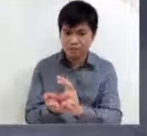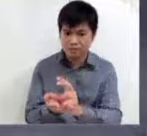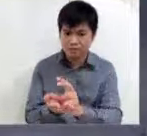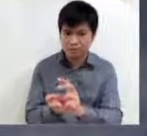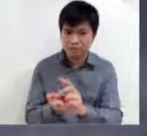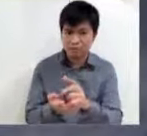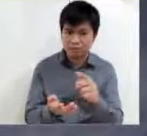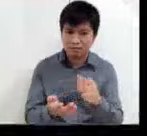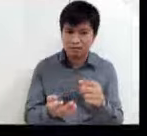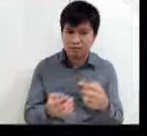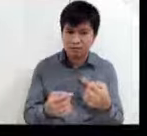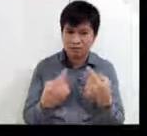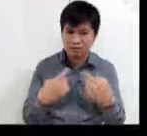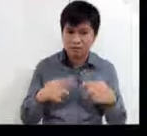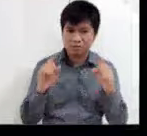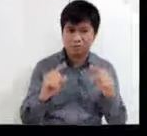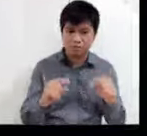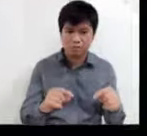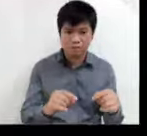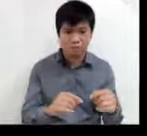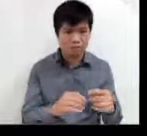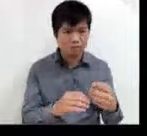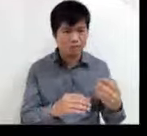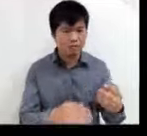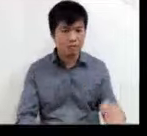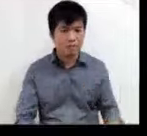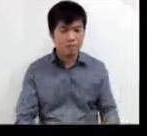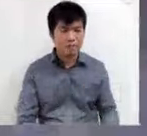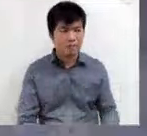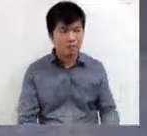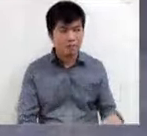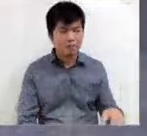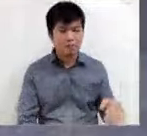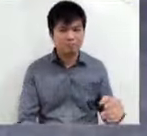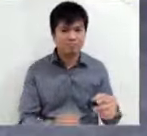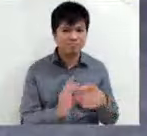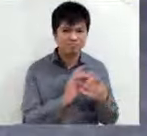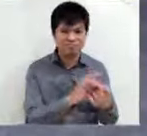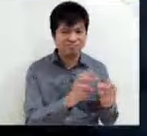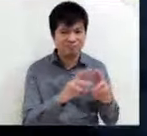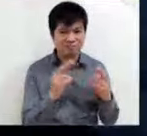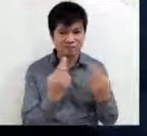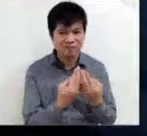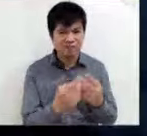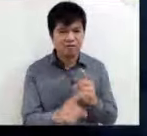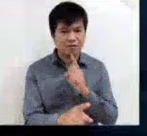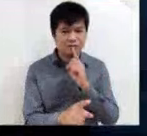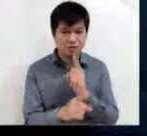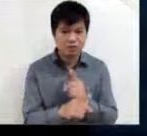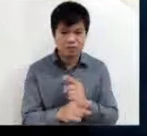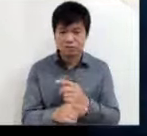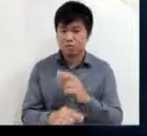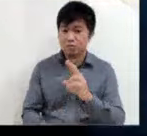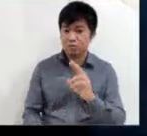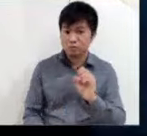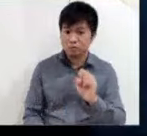we've come away from the big brother, little brother kind of relationship? Absolutely. The United States sees the Philippines for what it